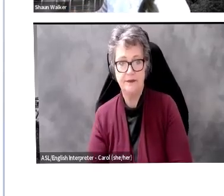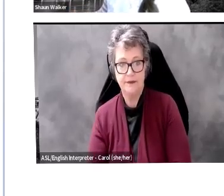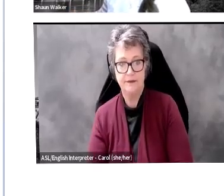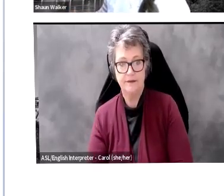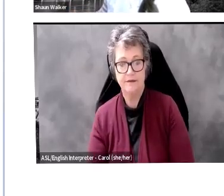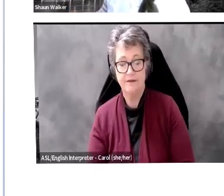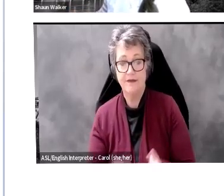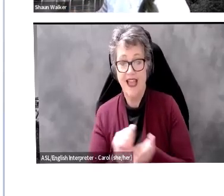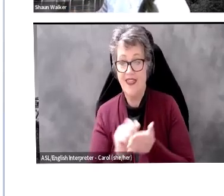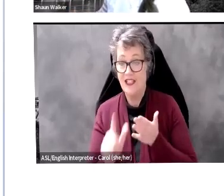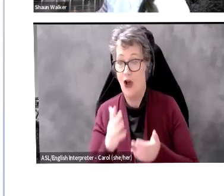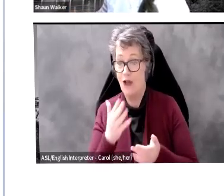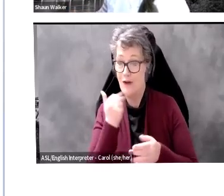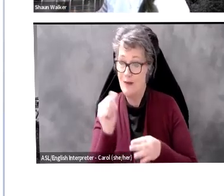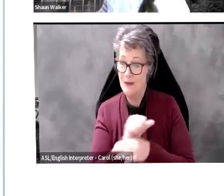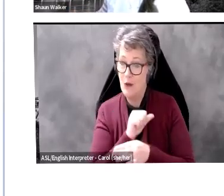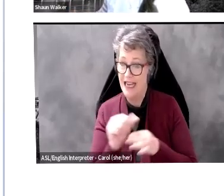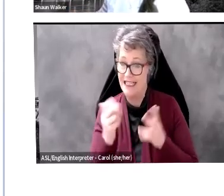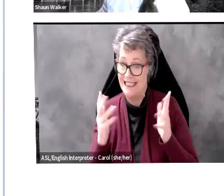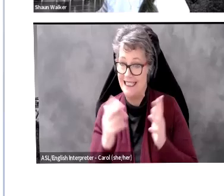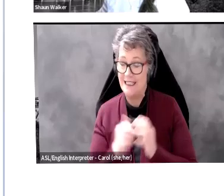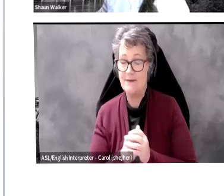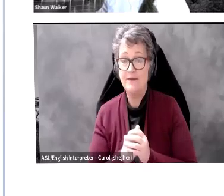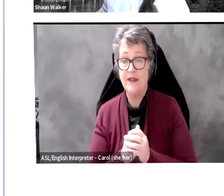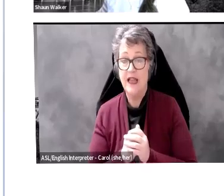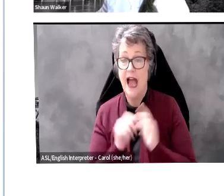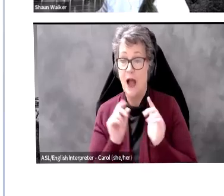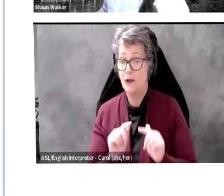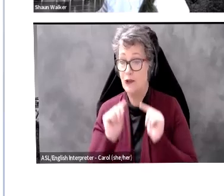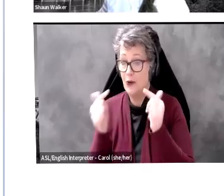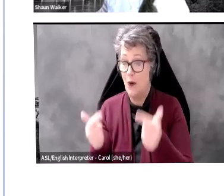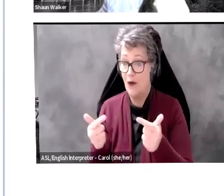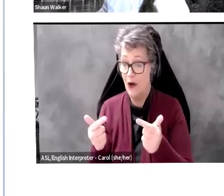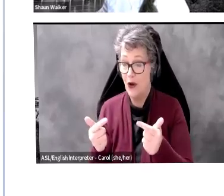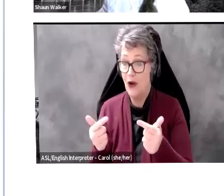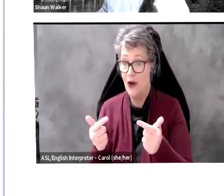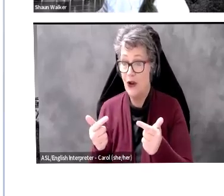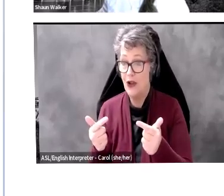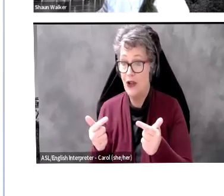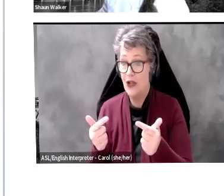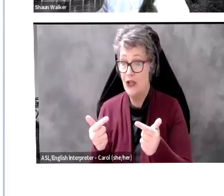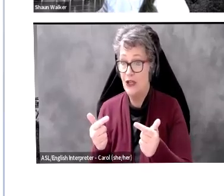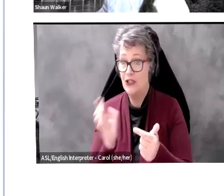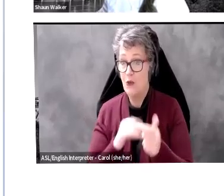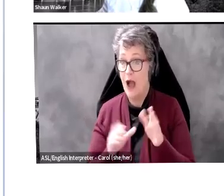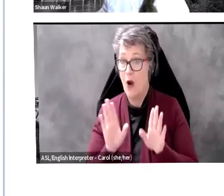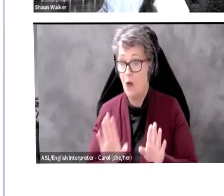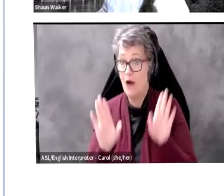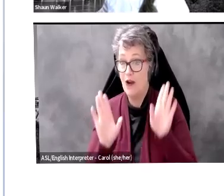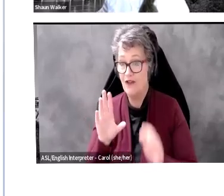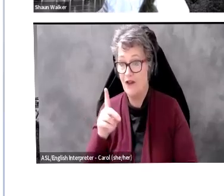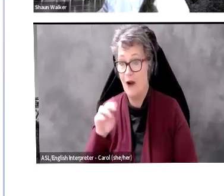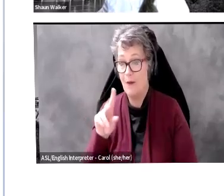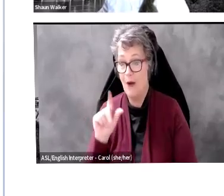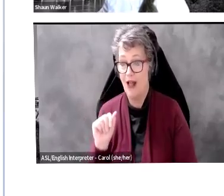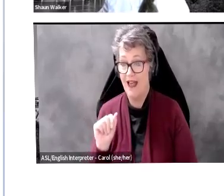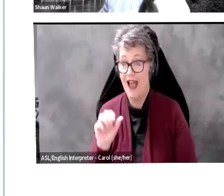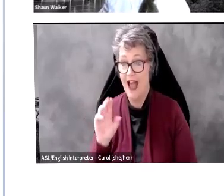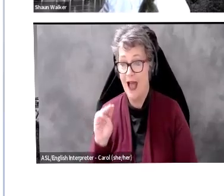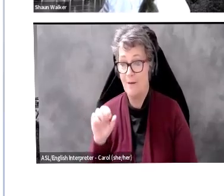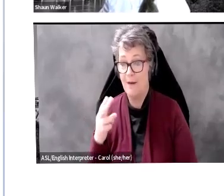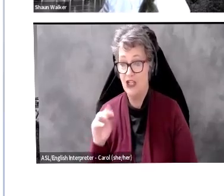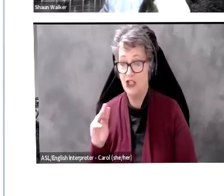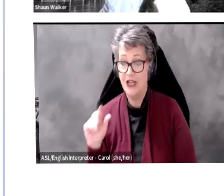That's all for our best practices. And with that, I will turn it over to our wonderful Paula Mishima